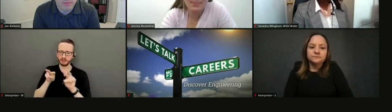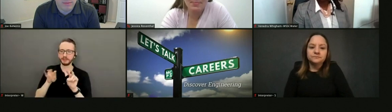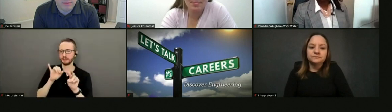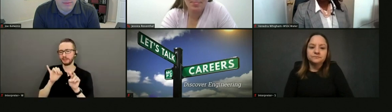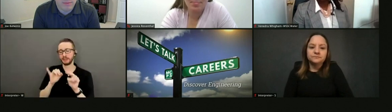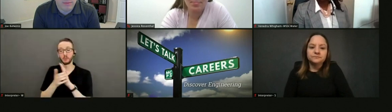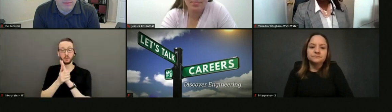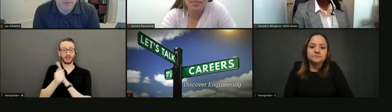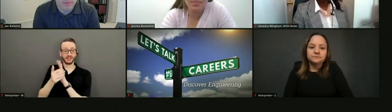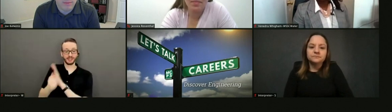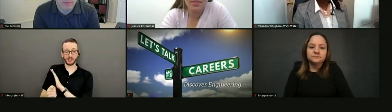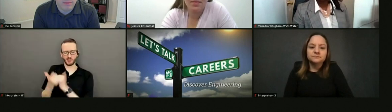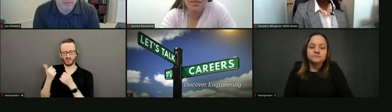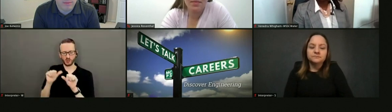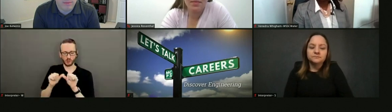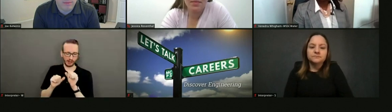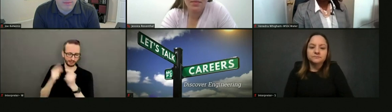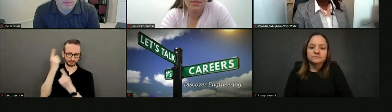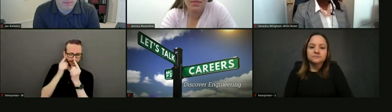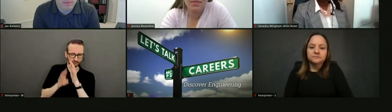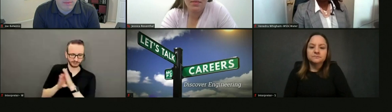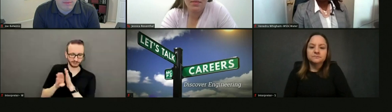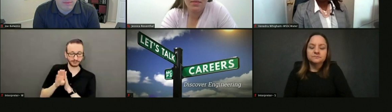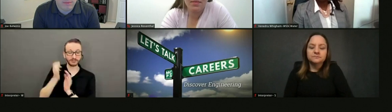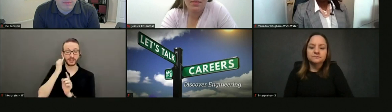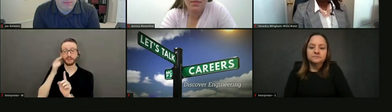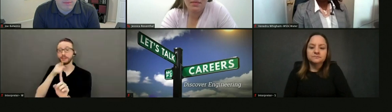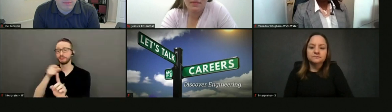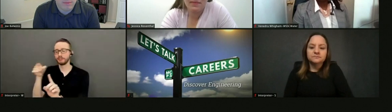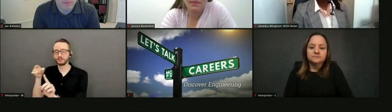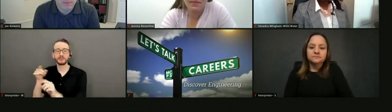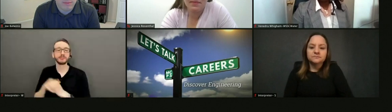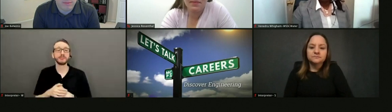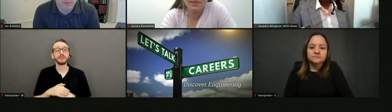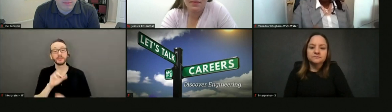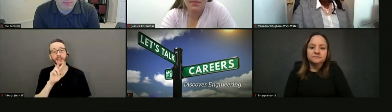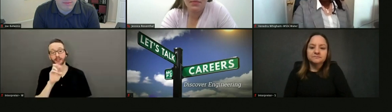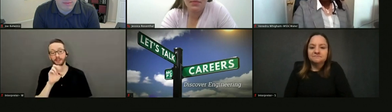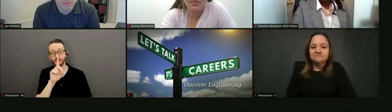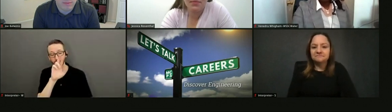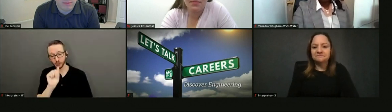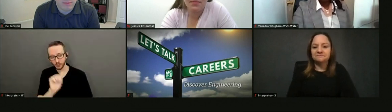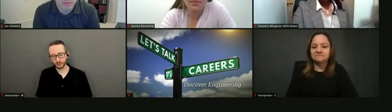skill sets they should try to develop if they're looking into different fields. And how about you, Venedra?